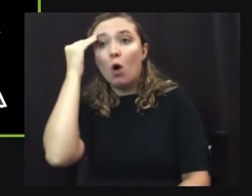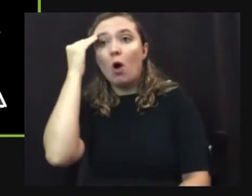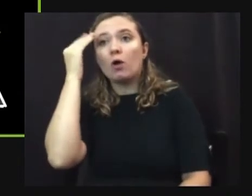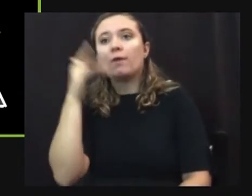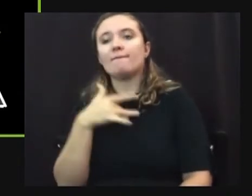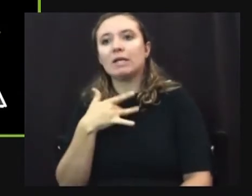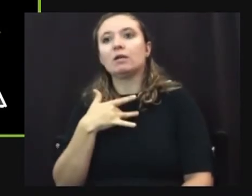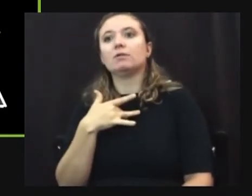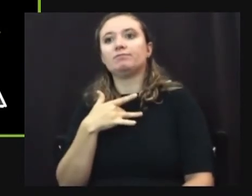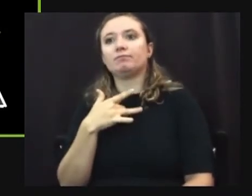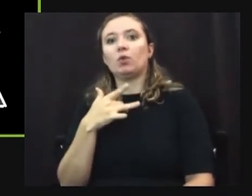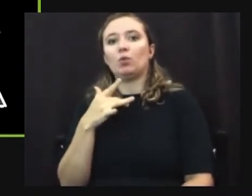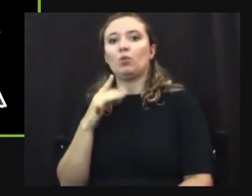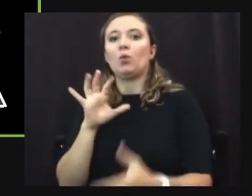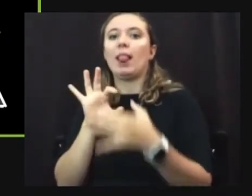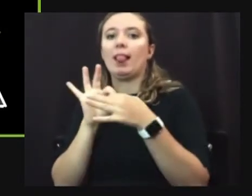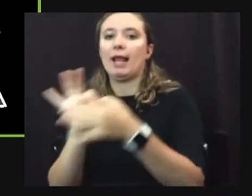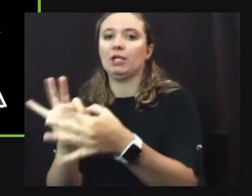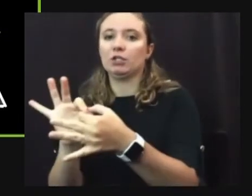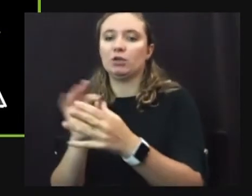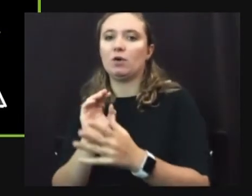So there is your,